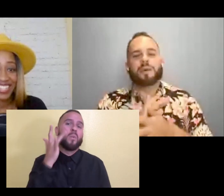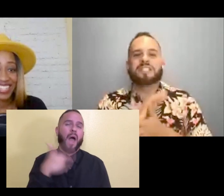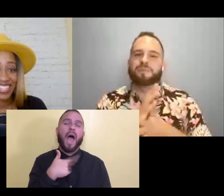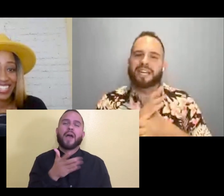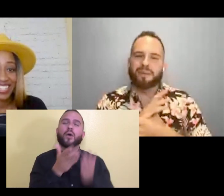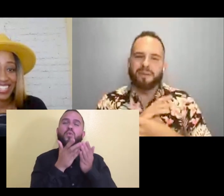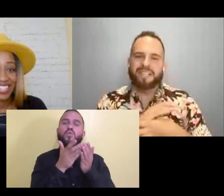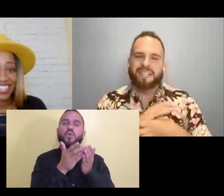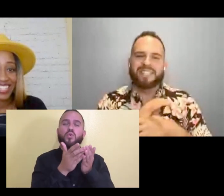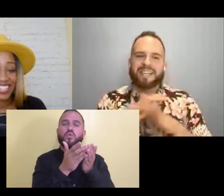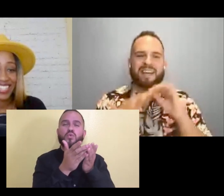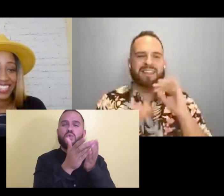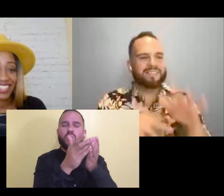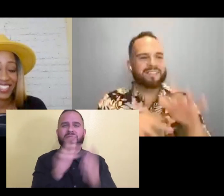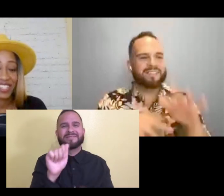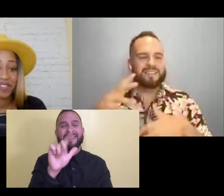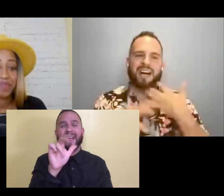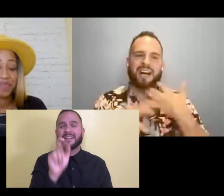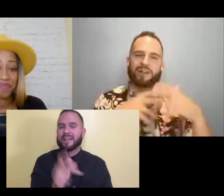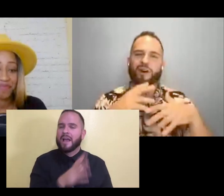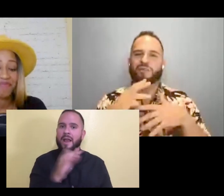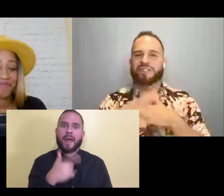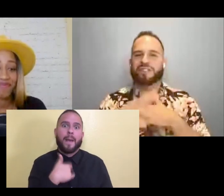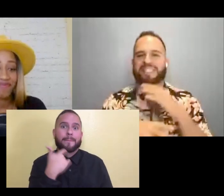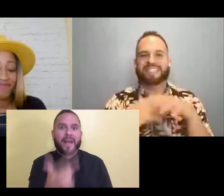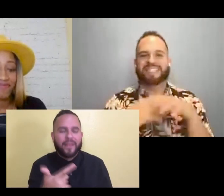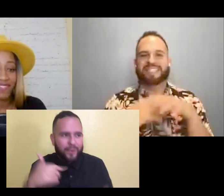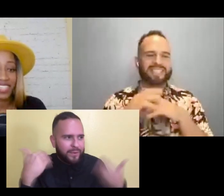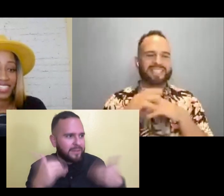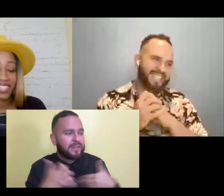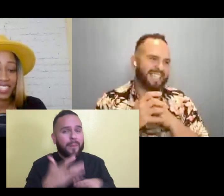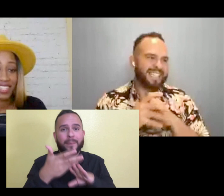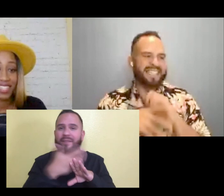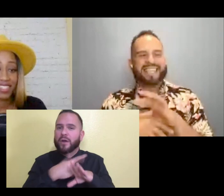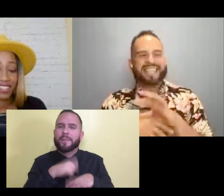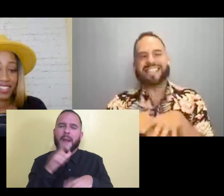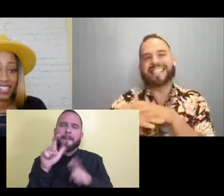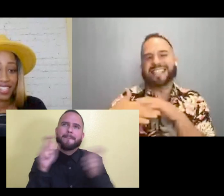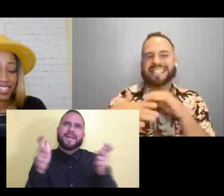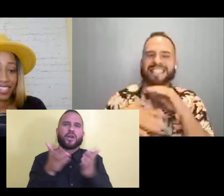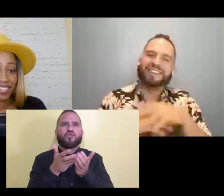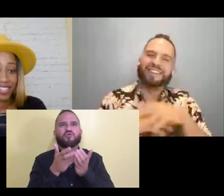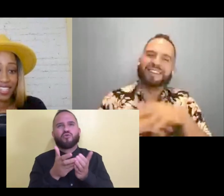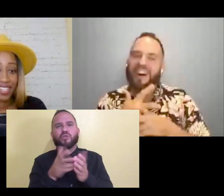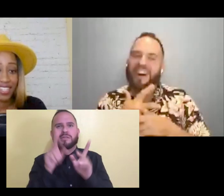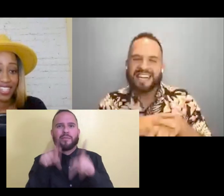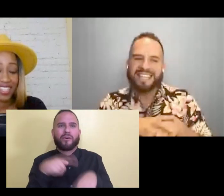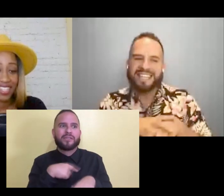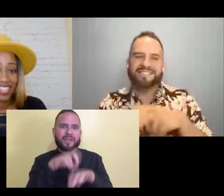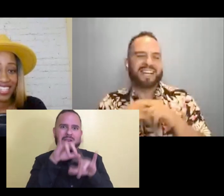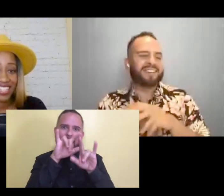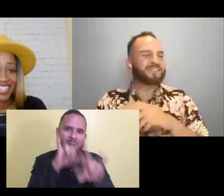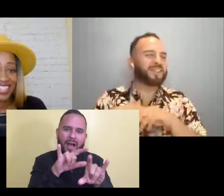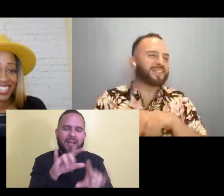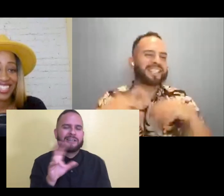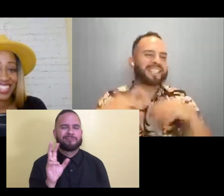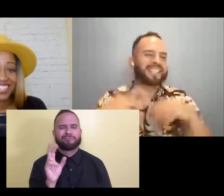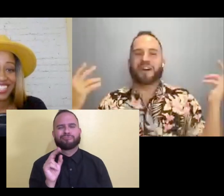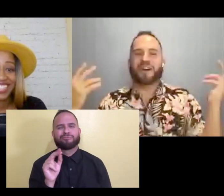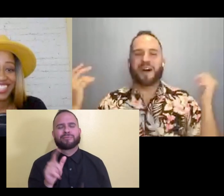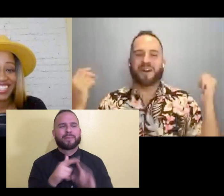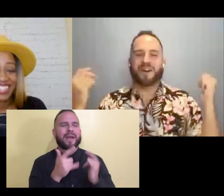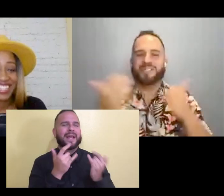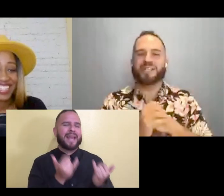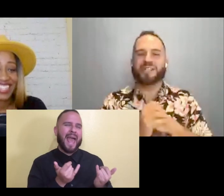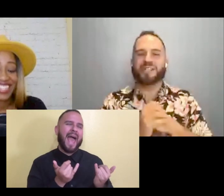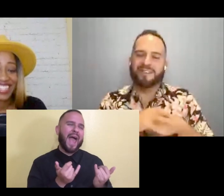person to begin with. Now that I've kind of gotten over the kitschiness of it all, I feel like it's one of those things like, you know what,